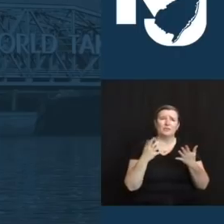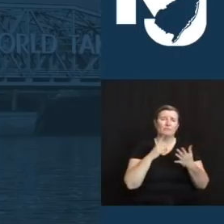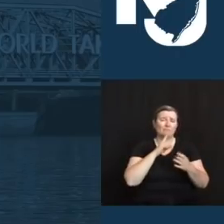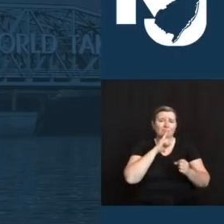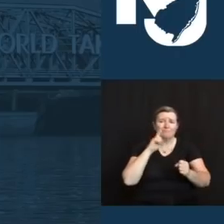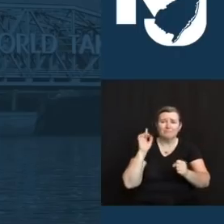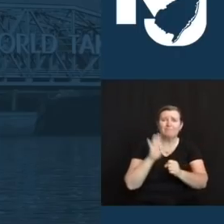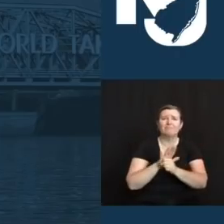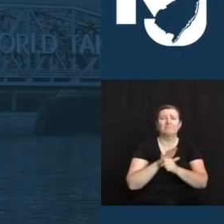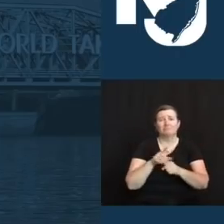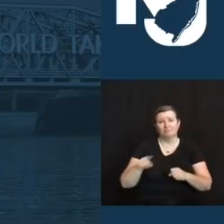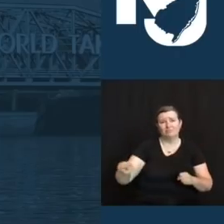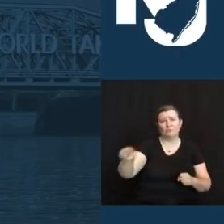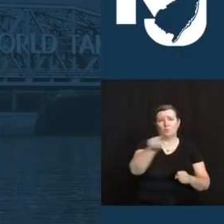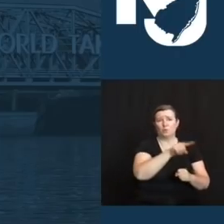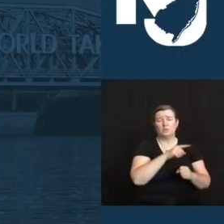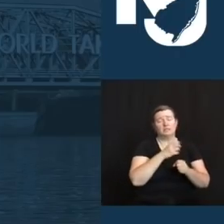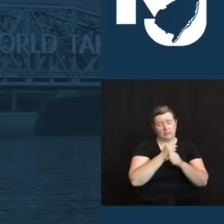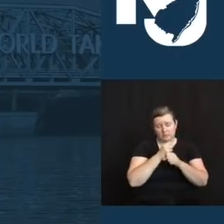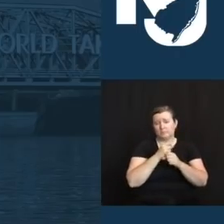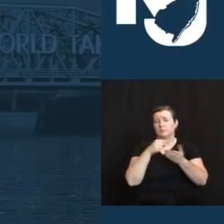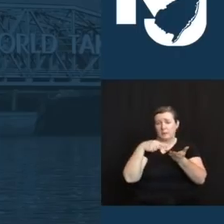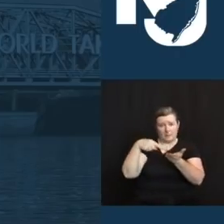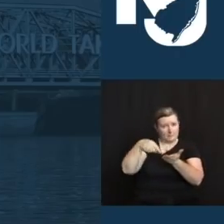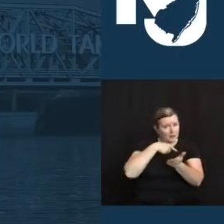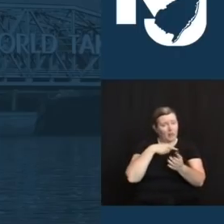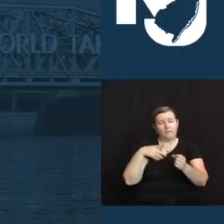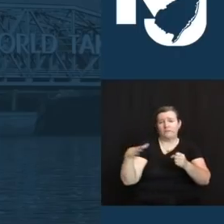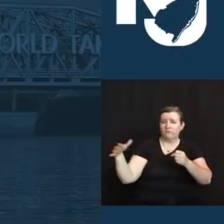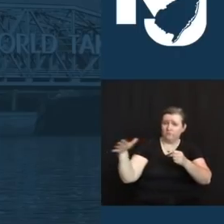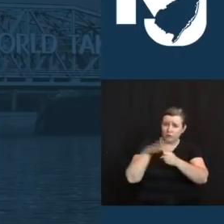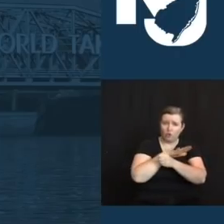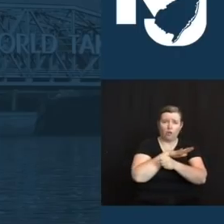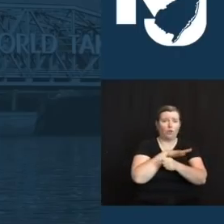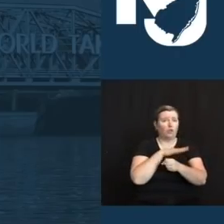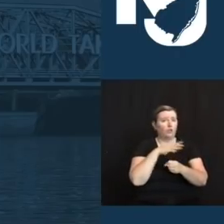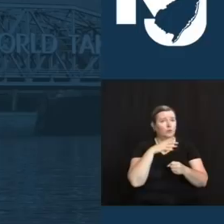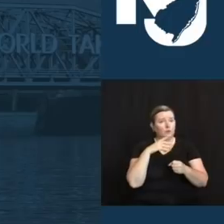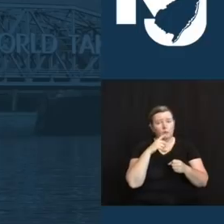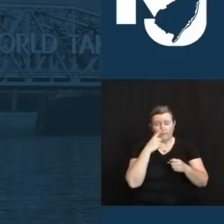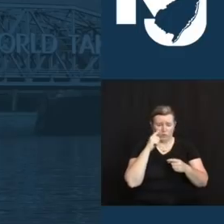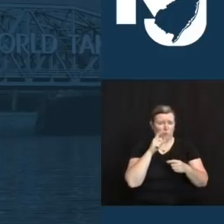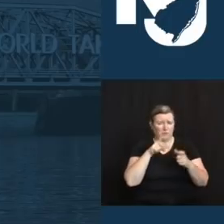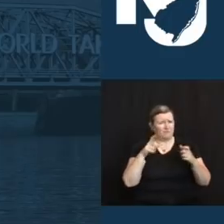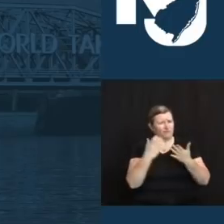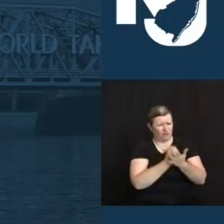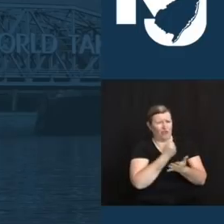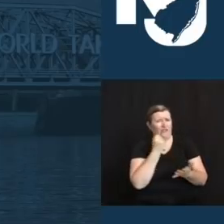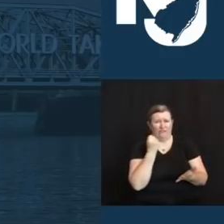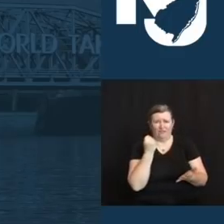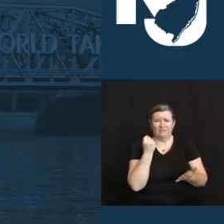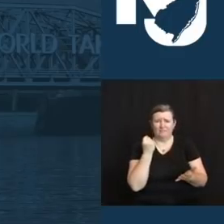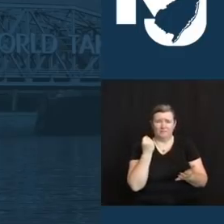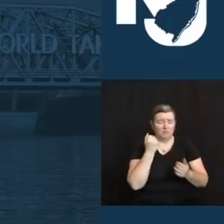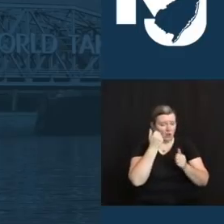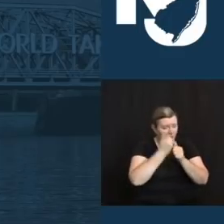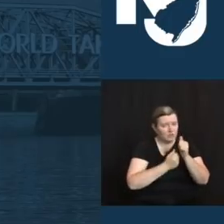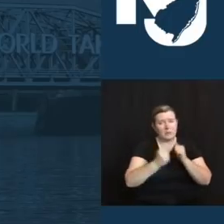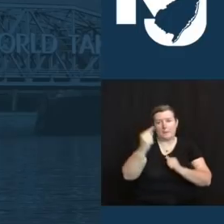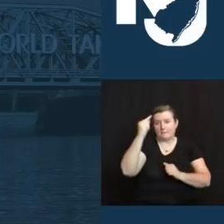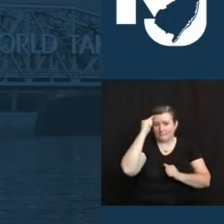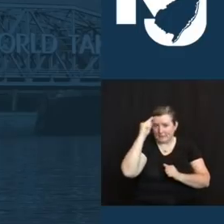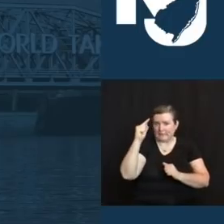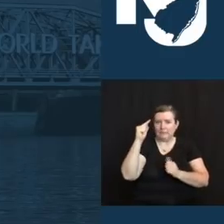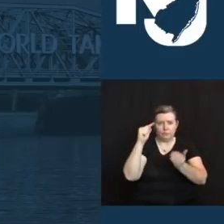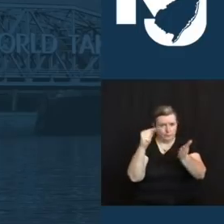is paid out in full to our deserving workers and their families, every single penny. I had, as I